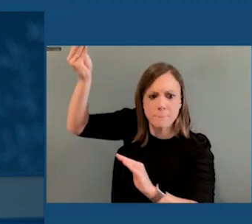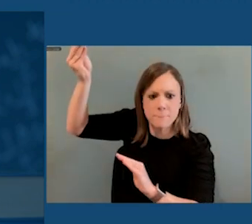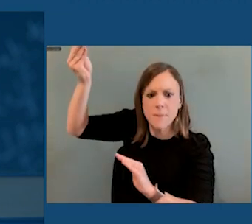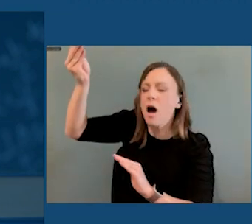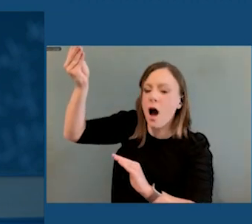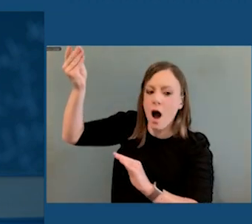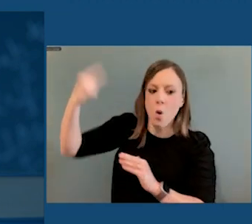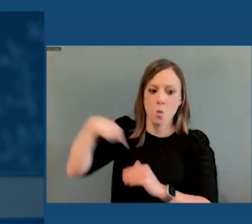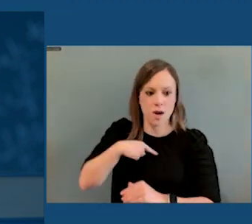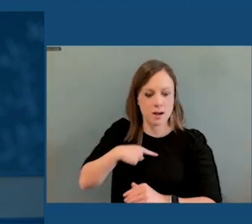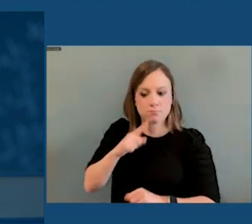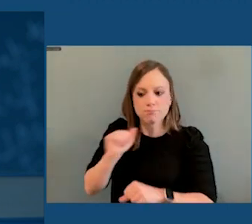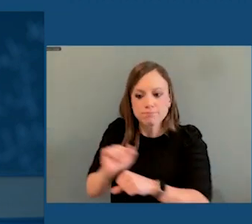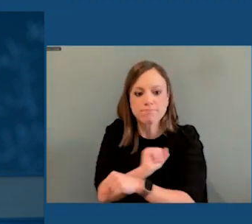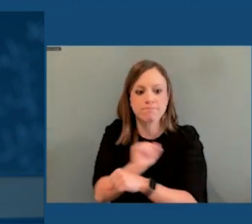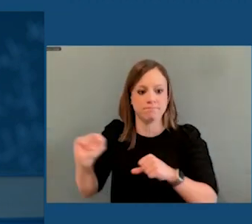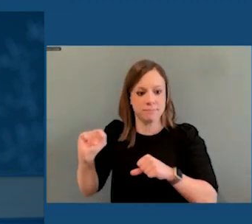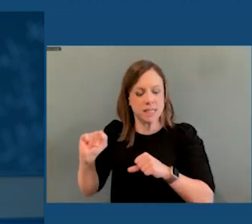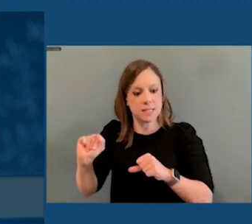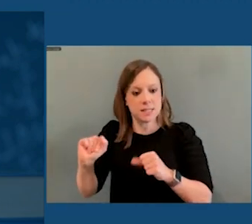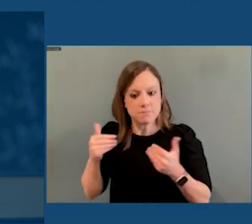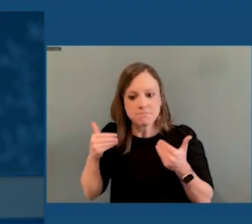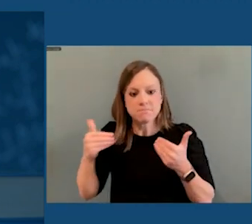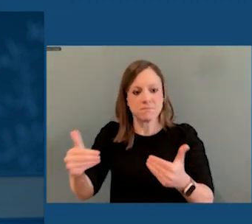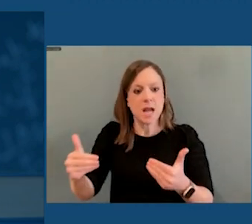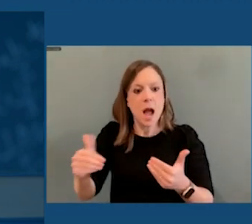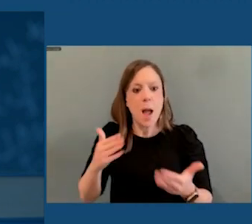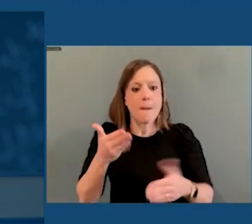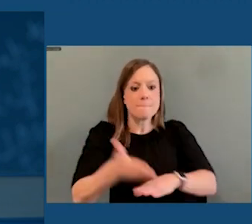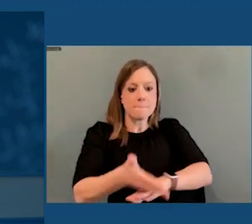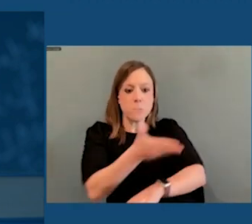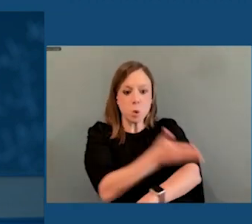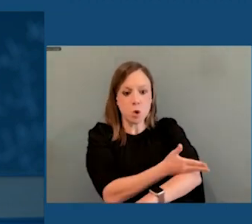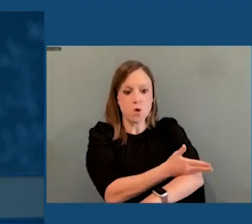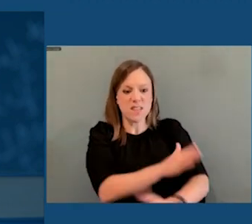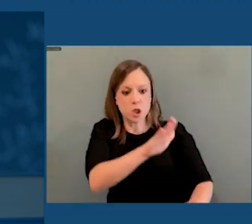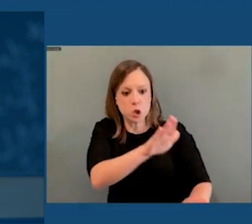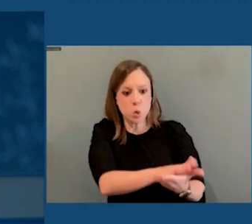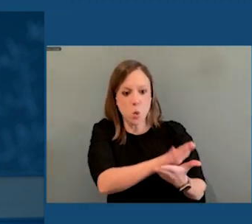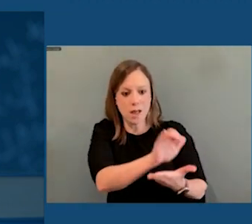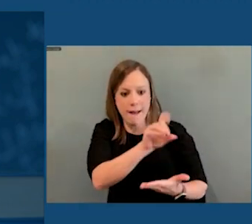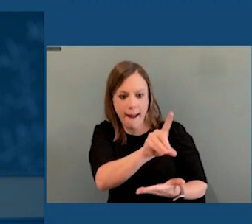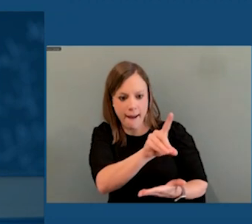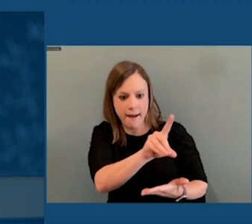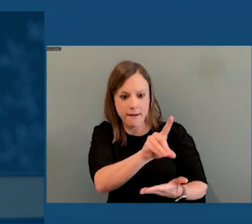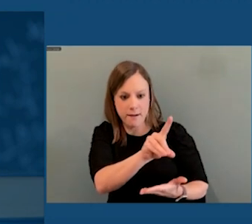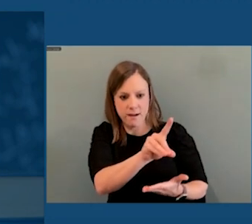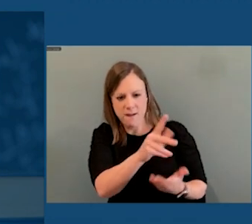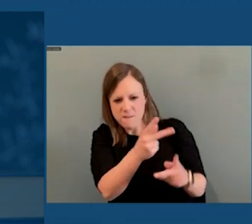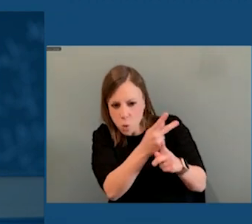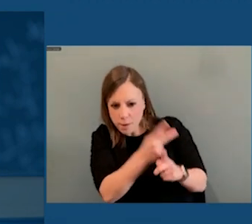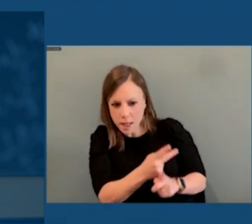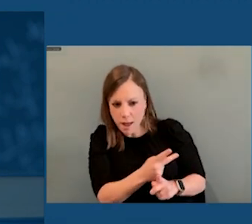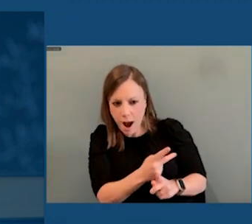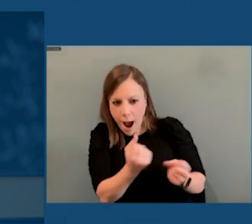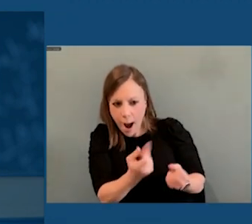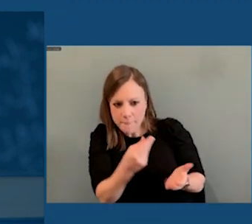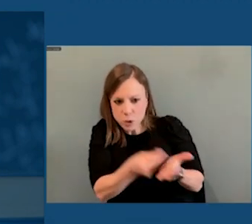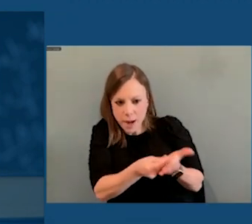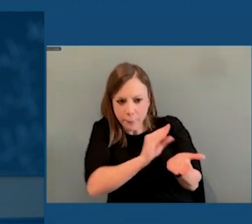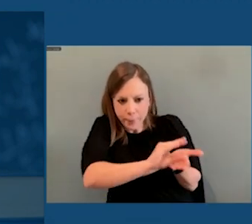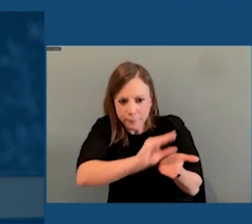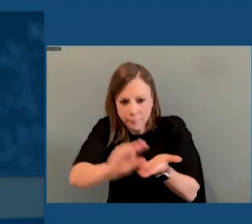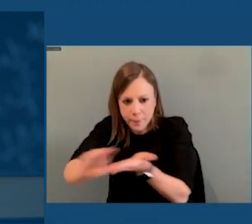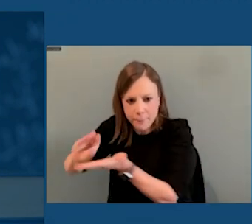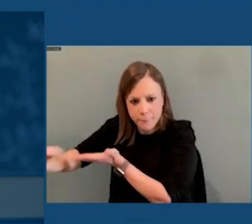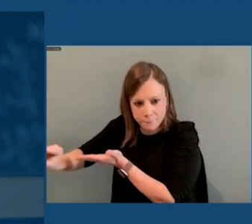school aid formula and to adjust the unsustainable built-in rate of growth with our foundation aid formula.